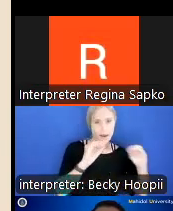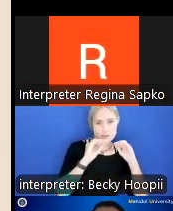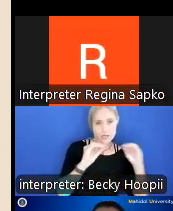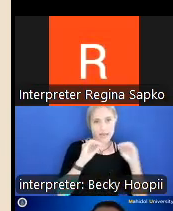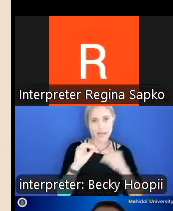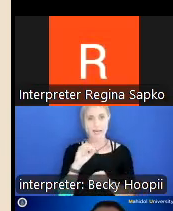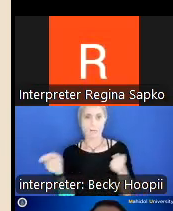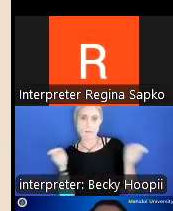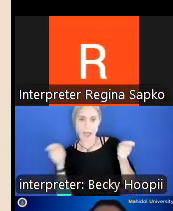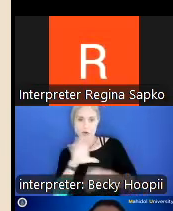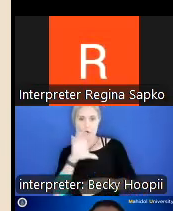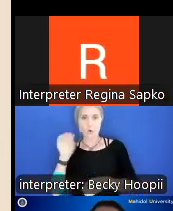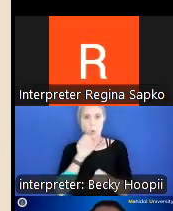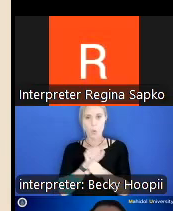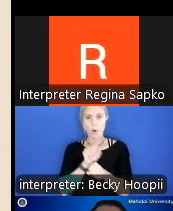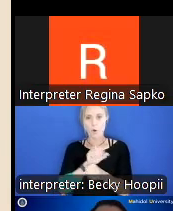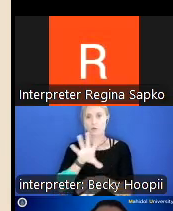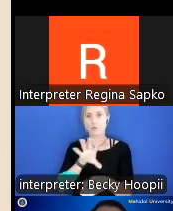workplace? Yes,